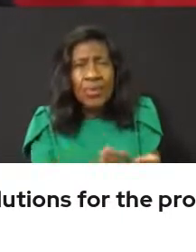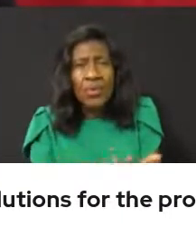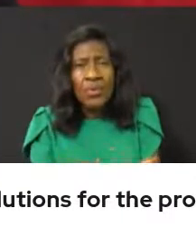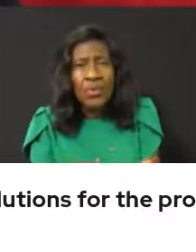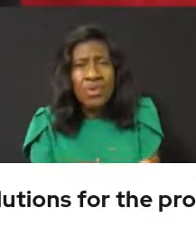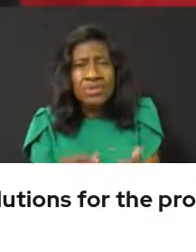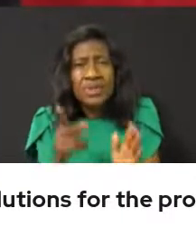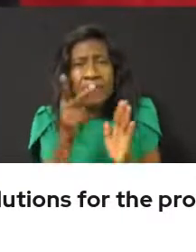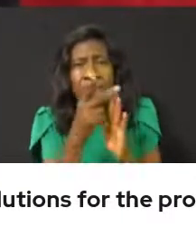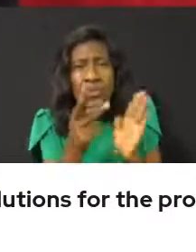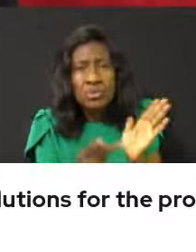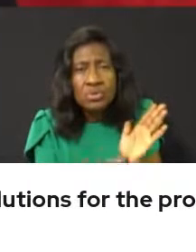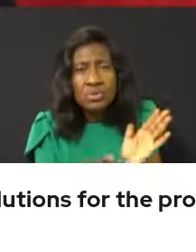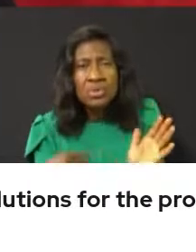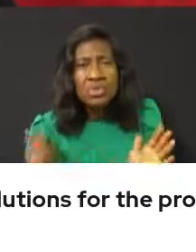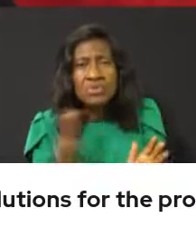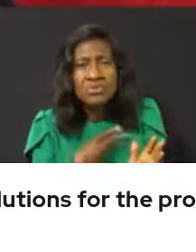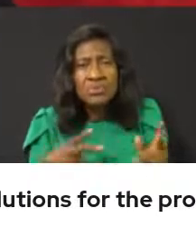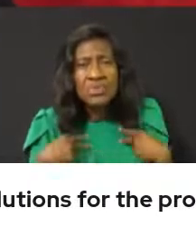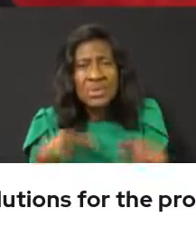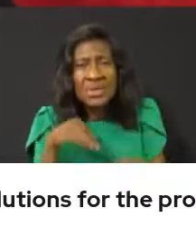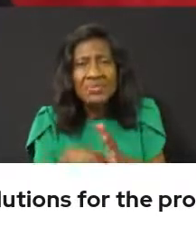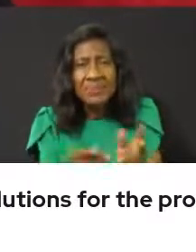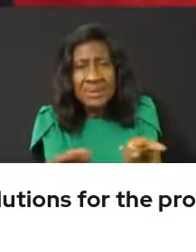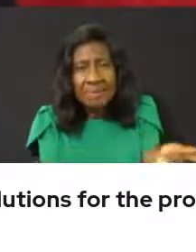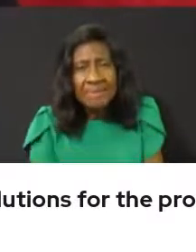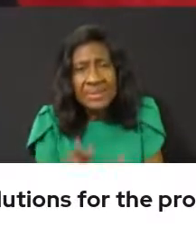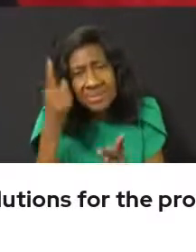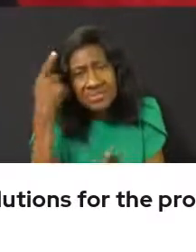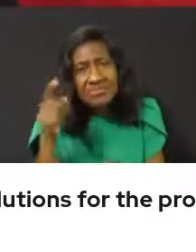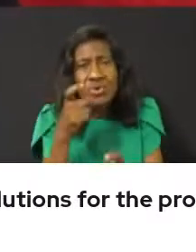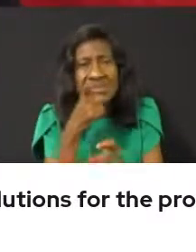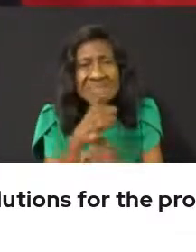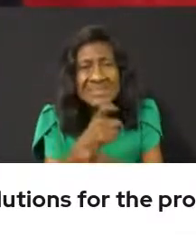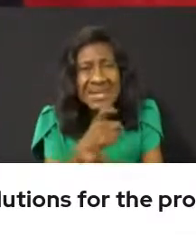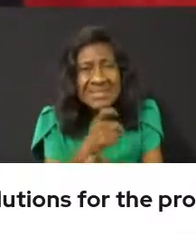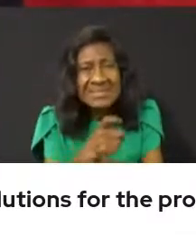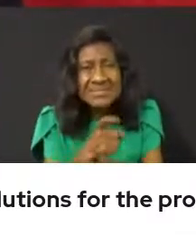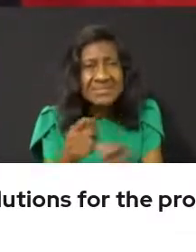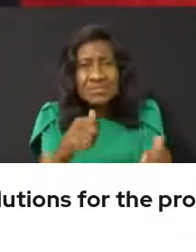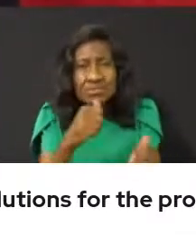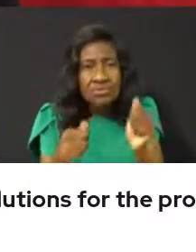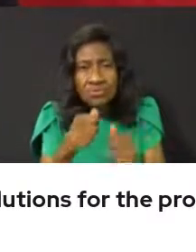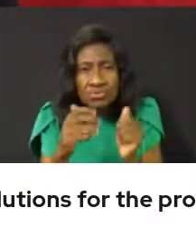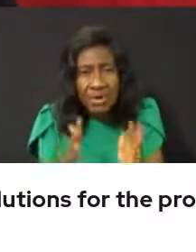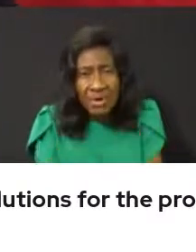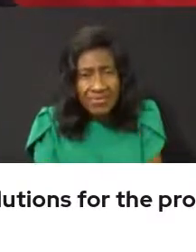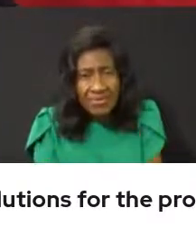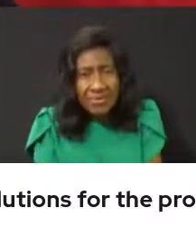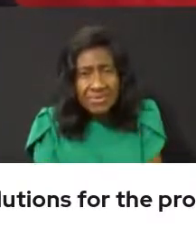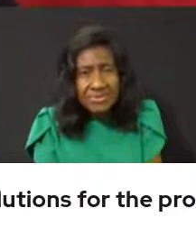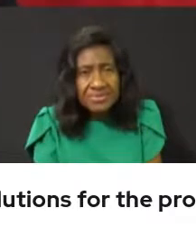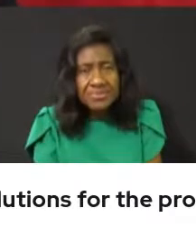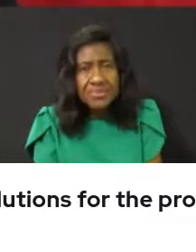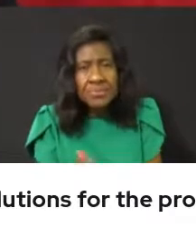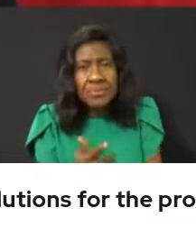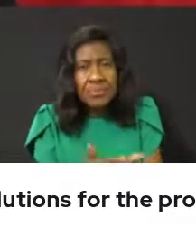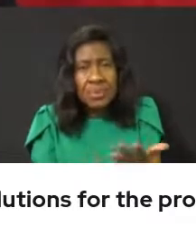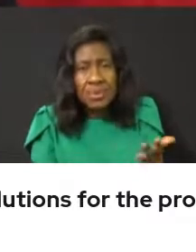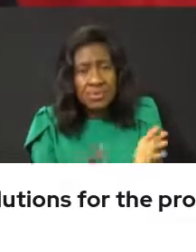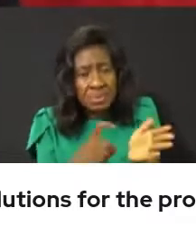what protocols do we have in place for our taxi drivers to ensure that they are safe? What